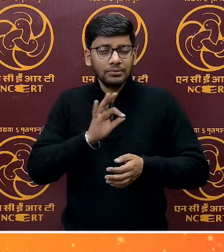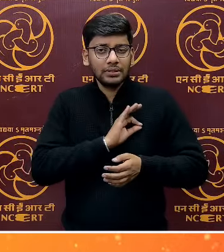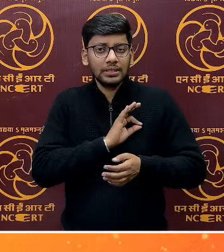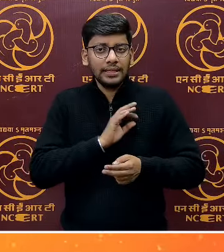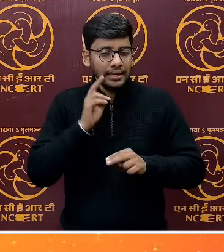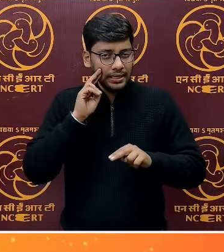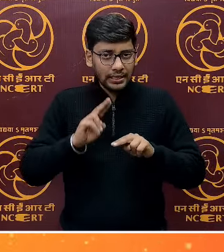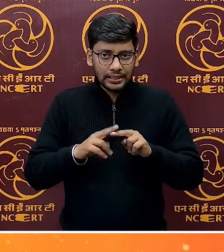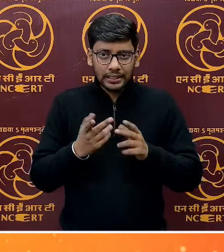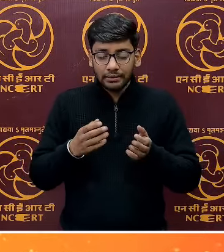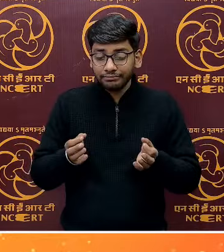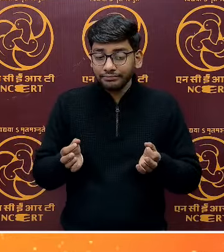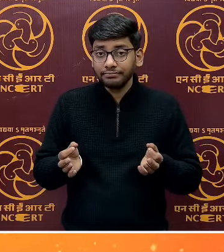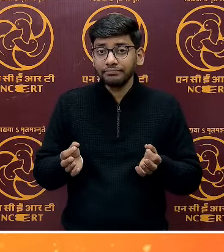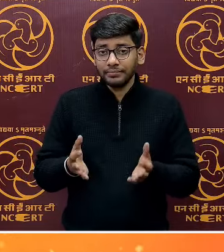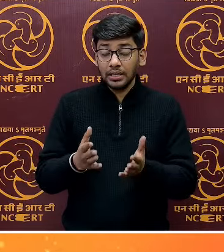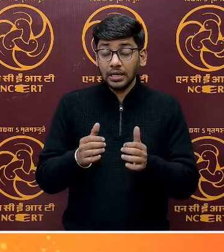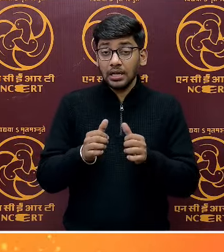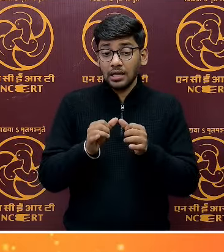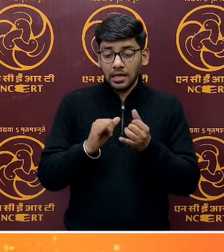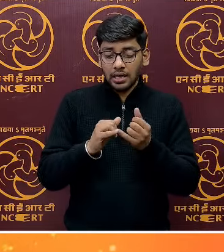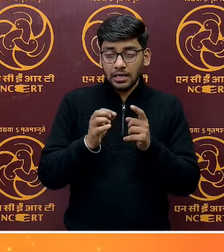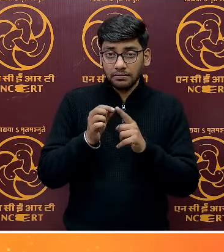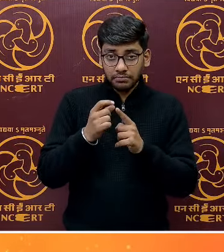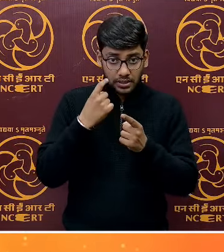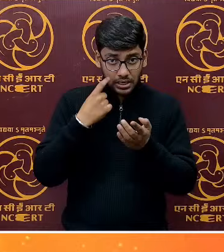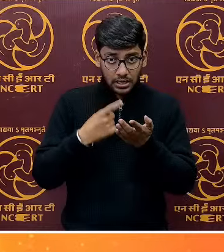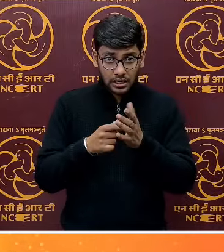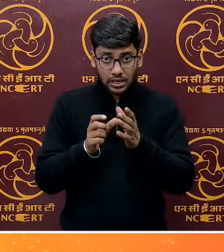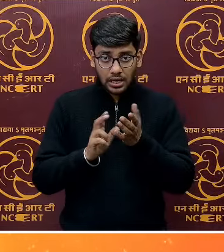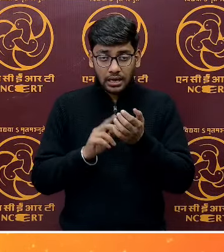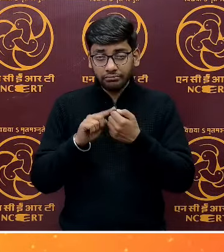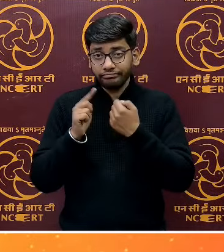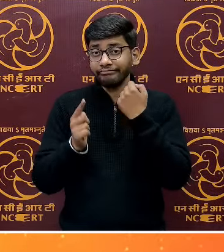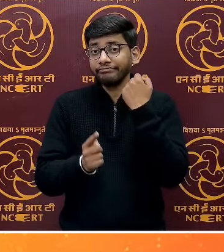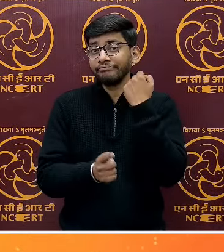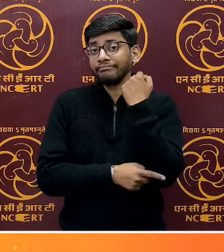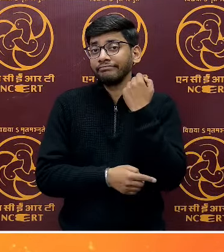what begins with aspiration, ends with